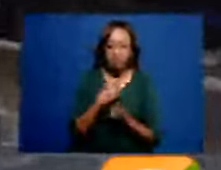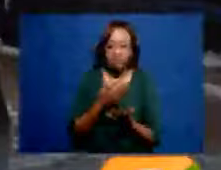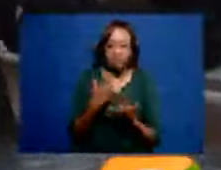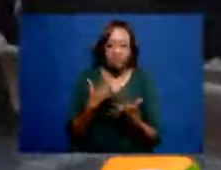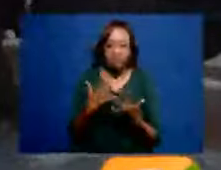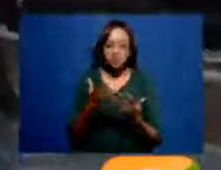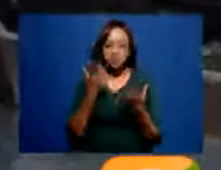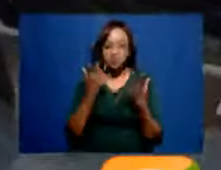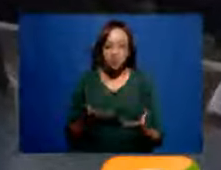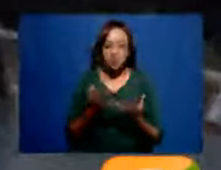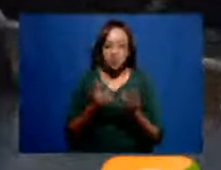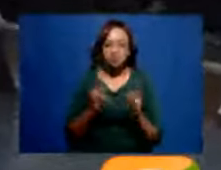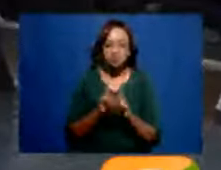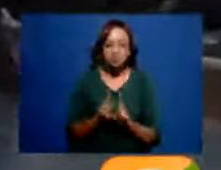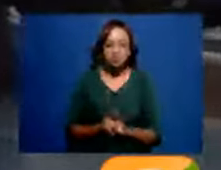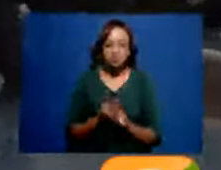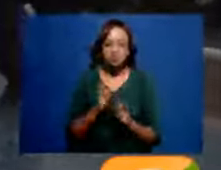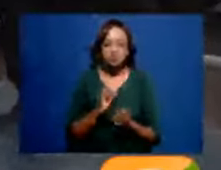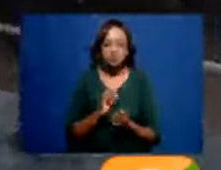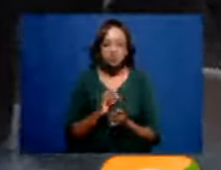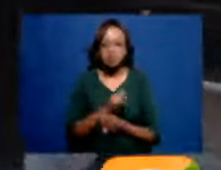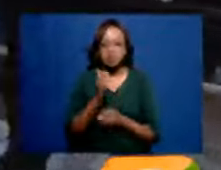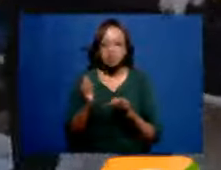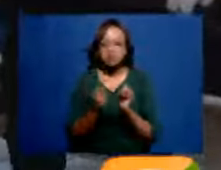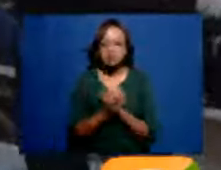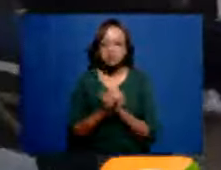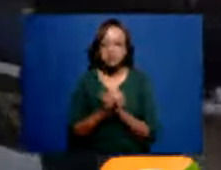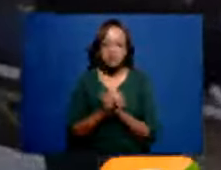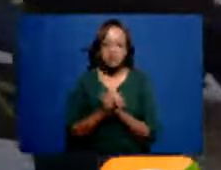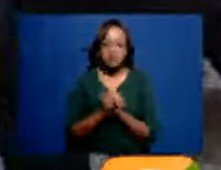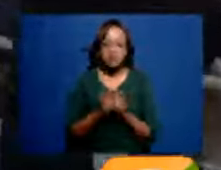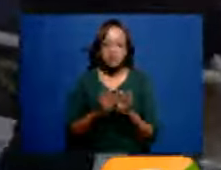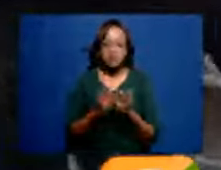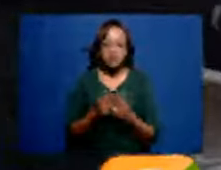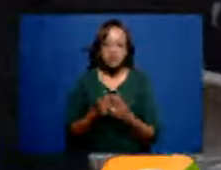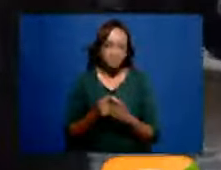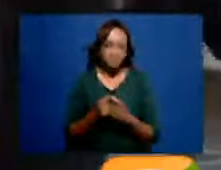another 10 bouts in the light welterweight category.